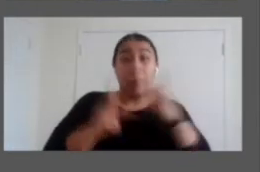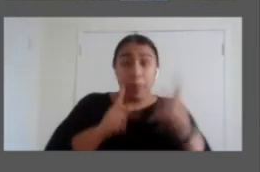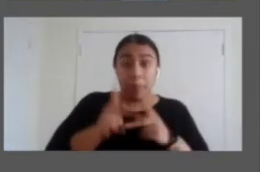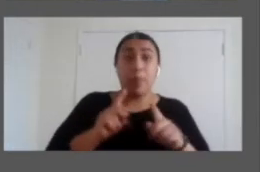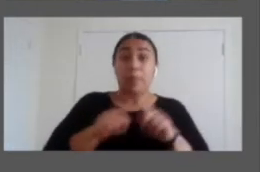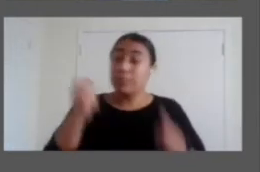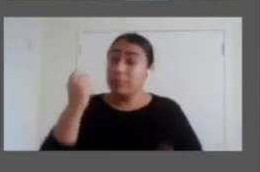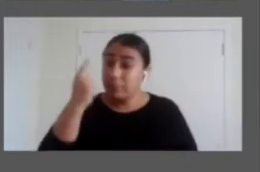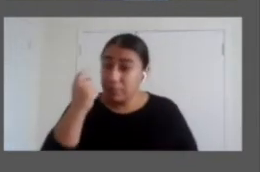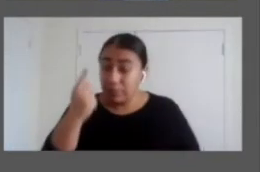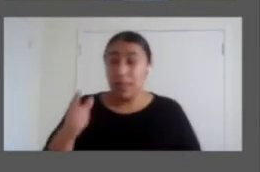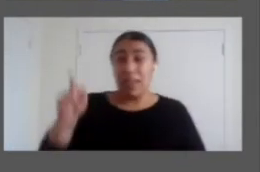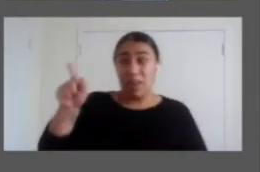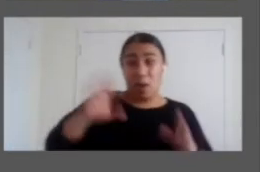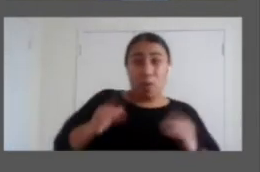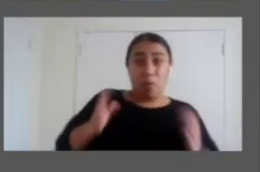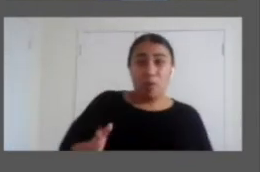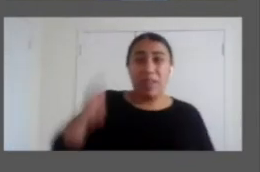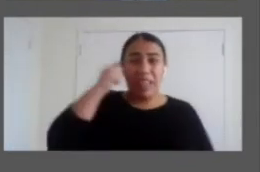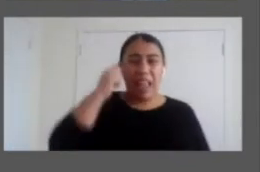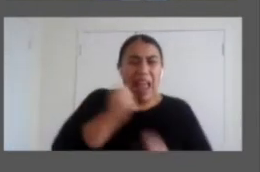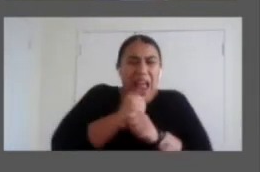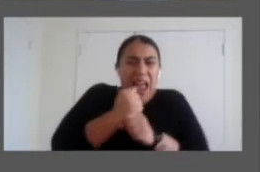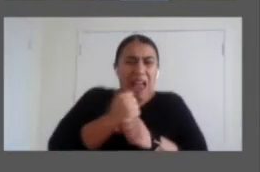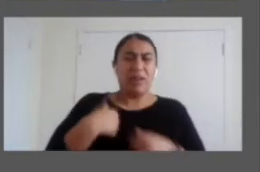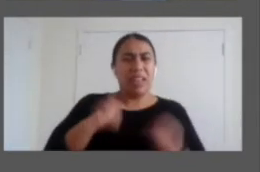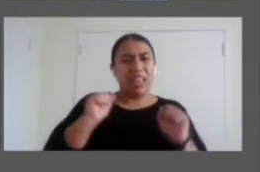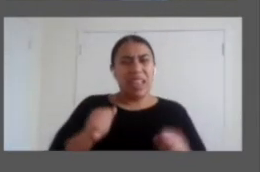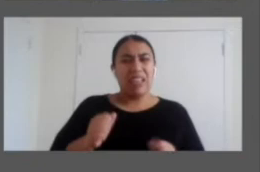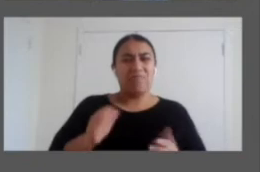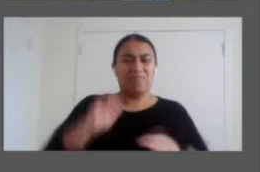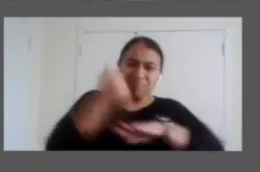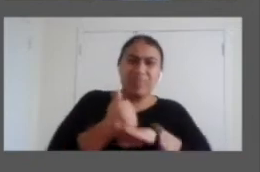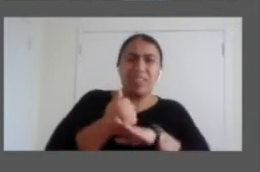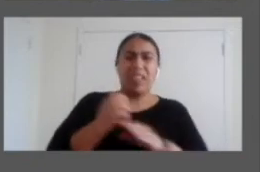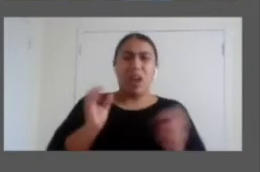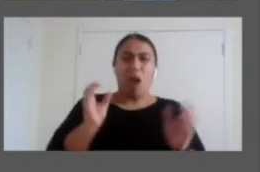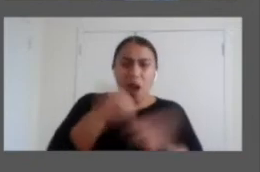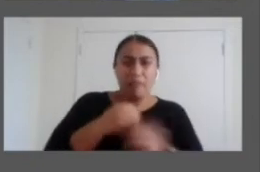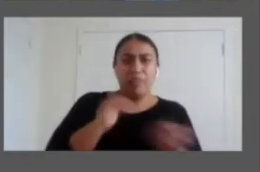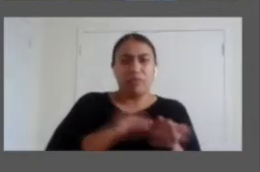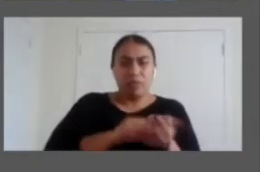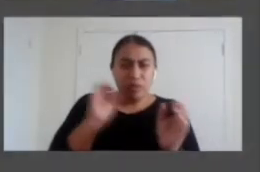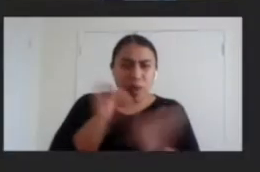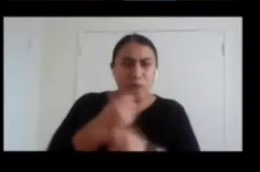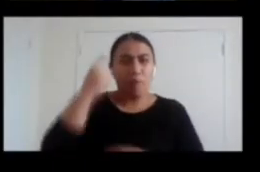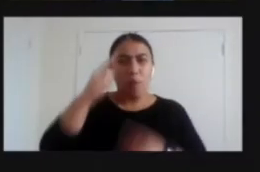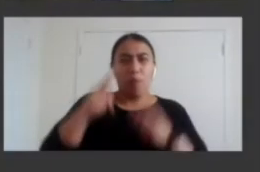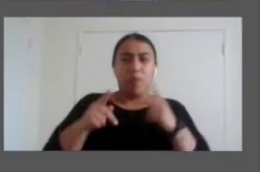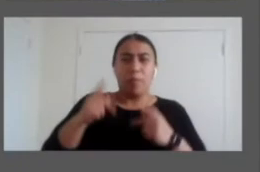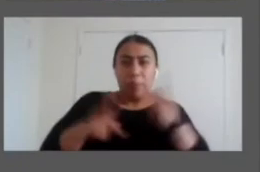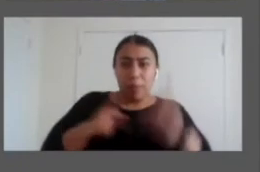was a huge part of learning how medical cannabis can impact so many different parts of the body and in effect, help with many different